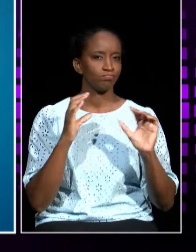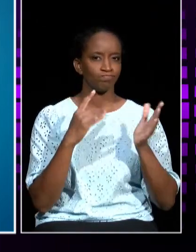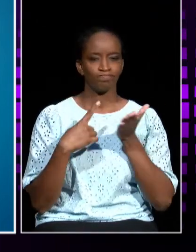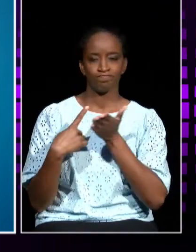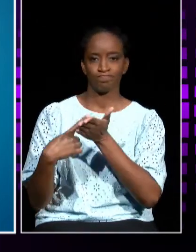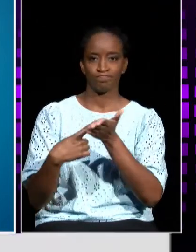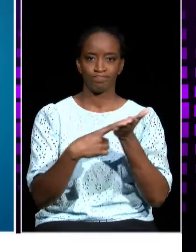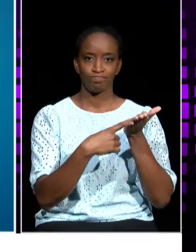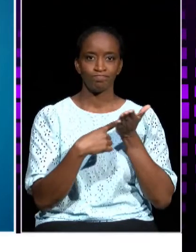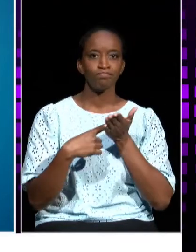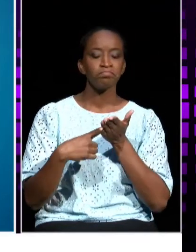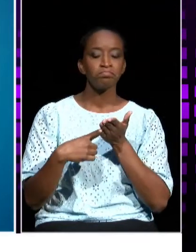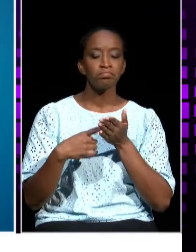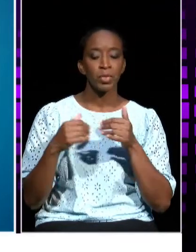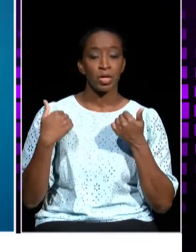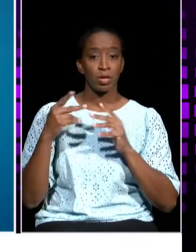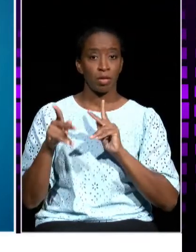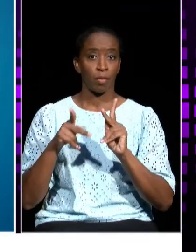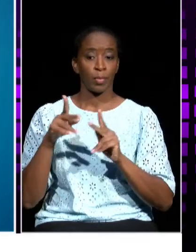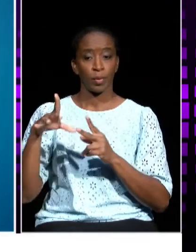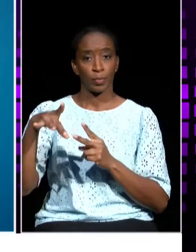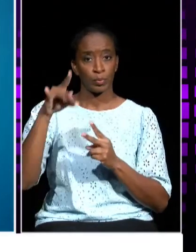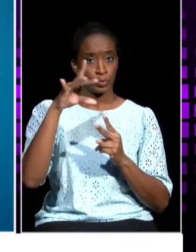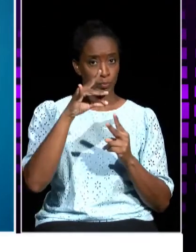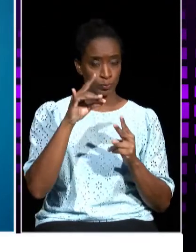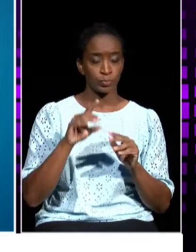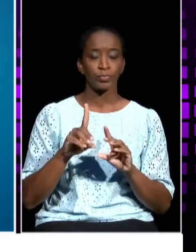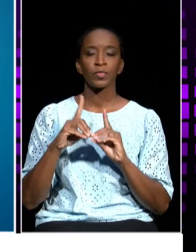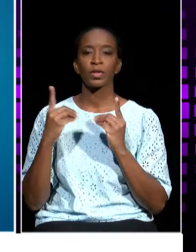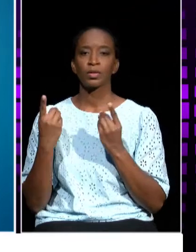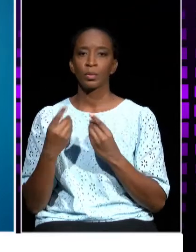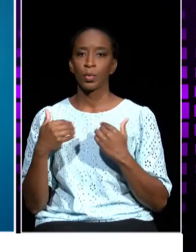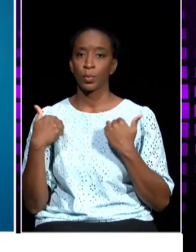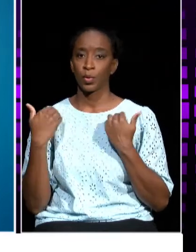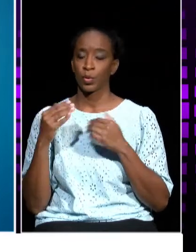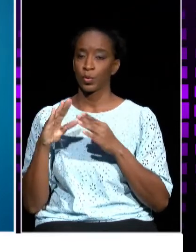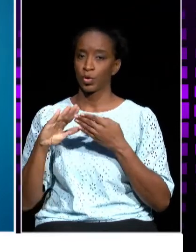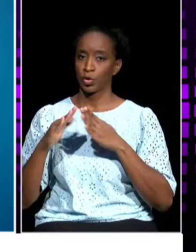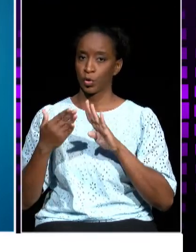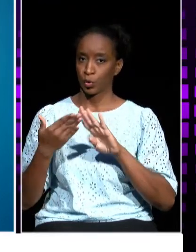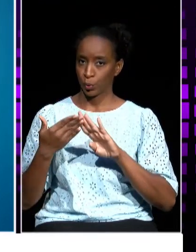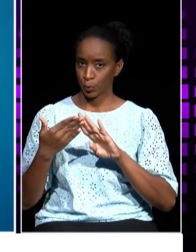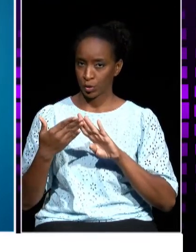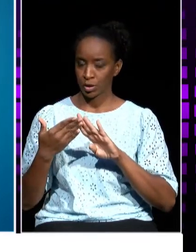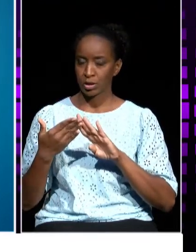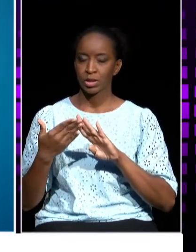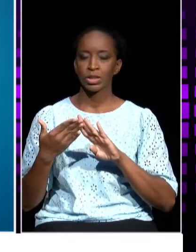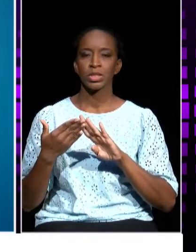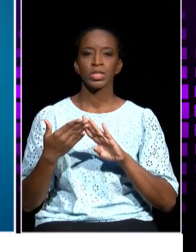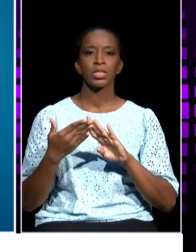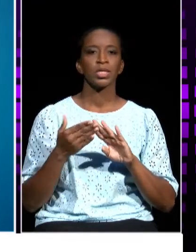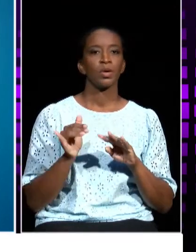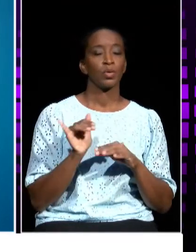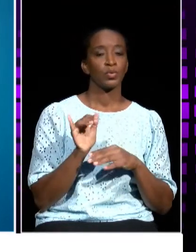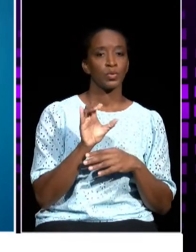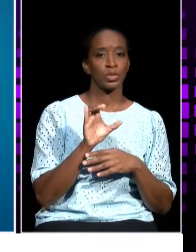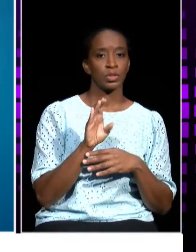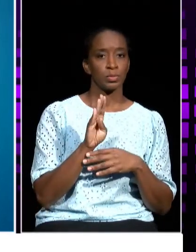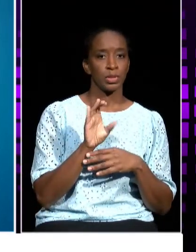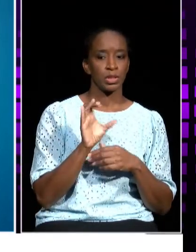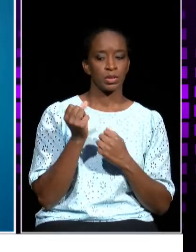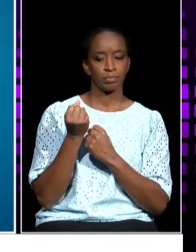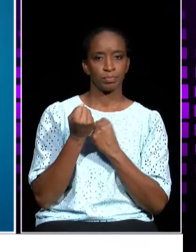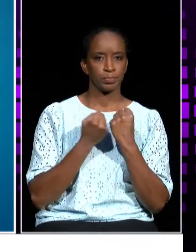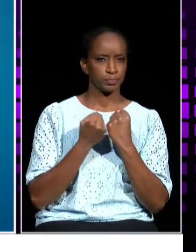is a collaboration between the Ministry of Youth, Sports and Community Empowerment and the Caribbean Broadcasting Corporation. And just before we went to break,